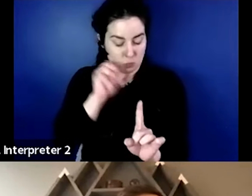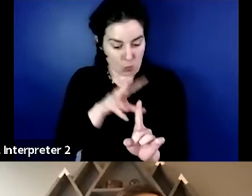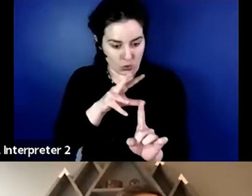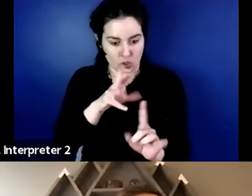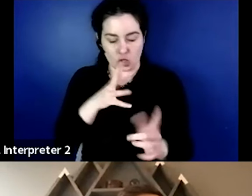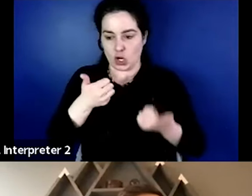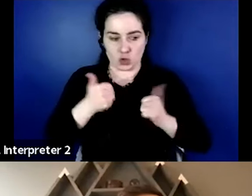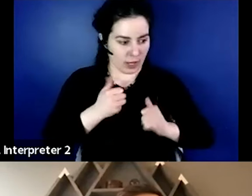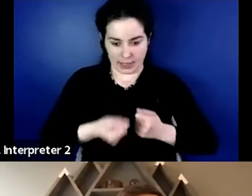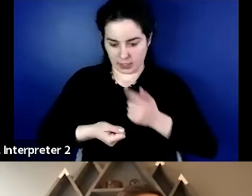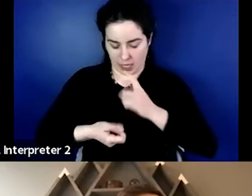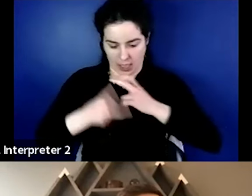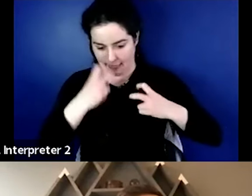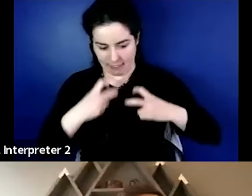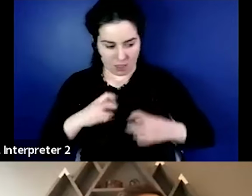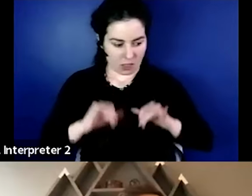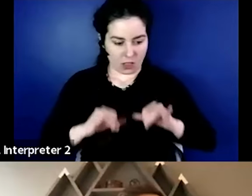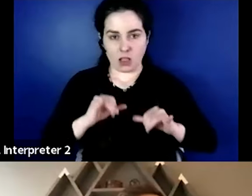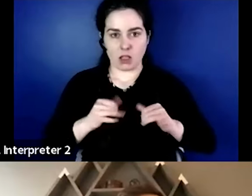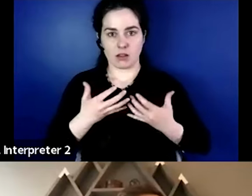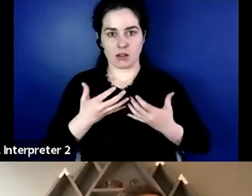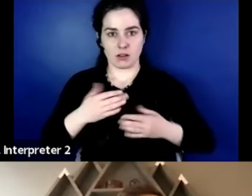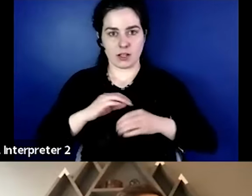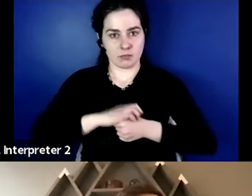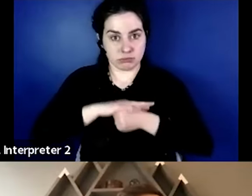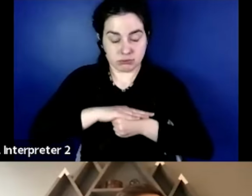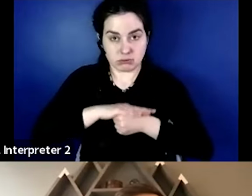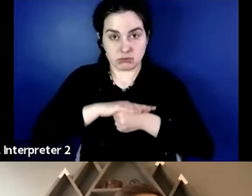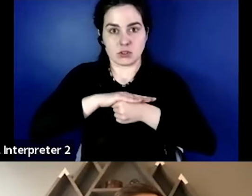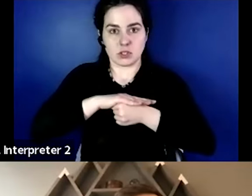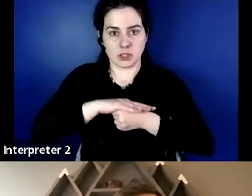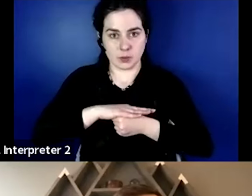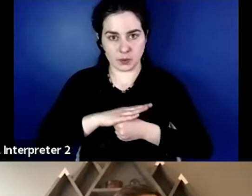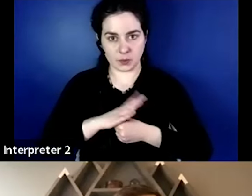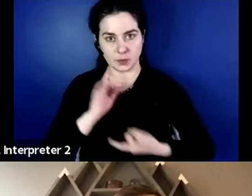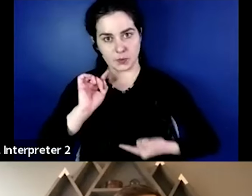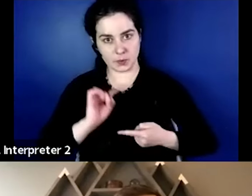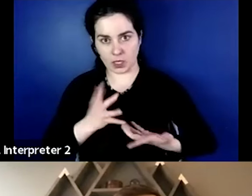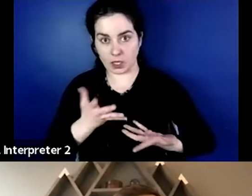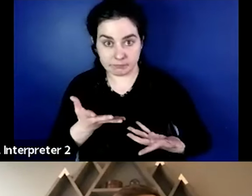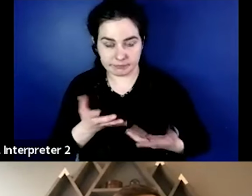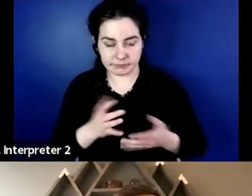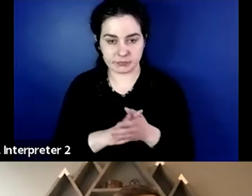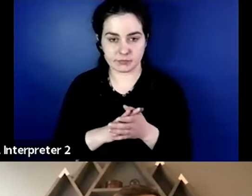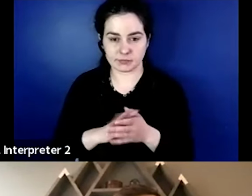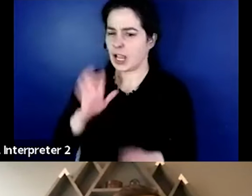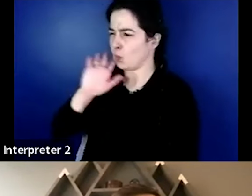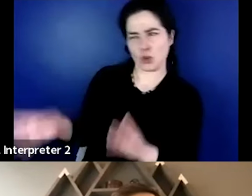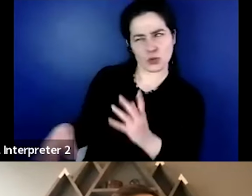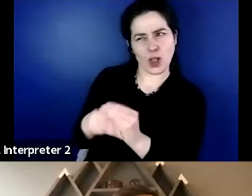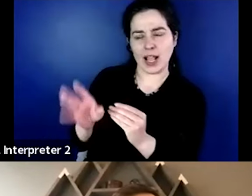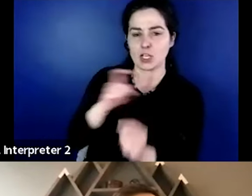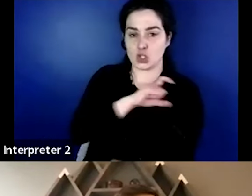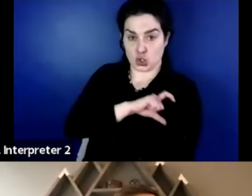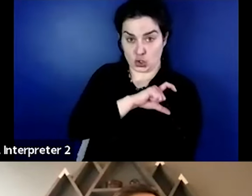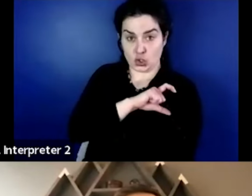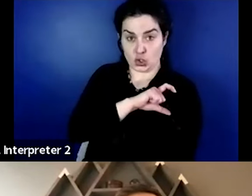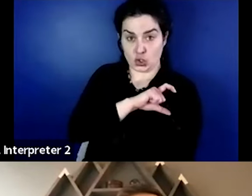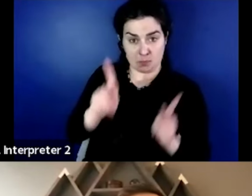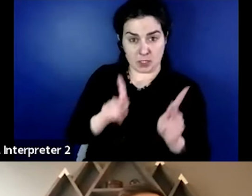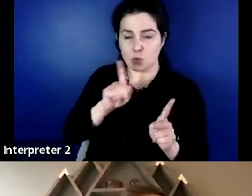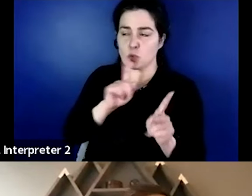I'll jump in too and say that it's really important for security folks to feel like they're part of the post-secondary